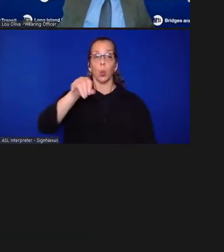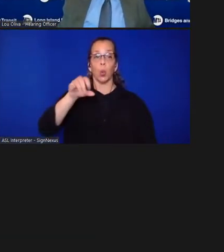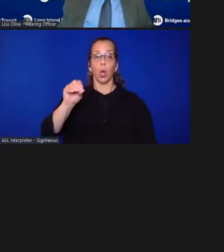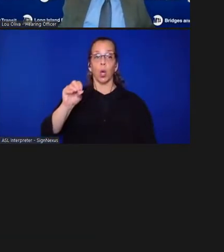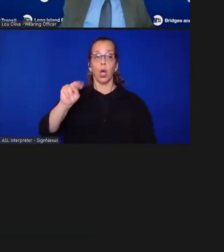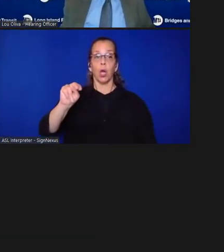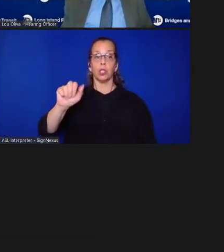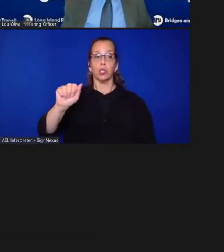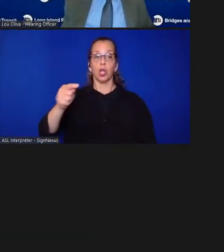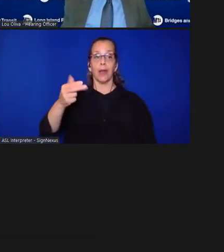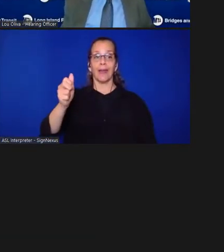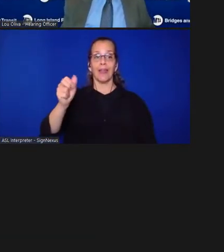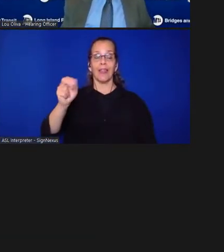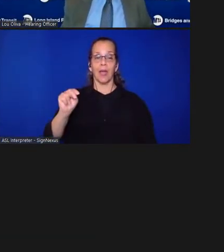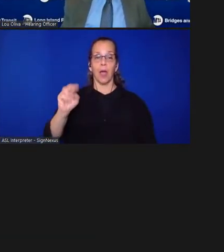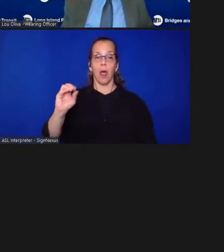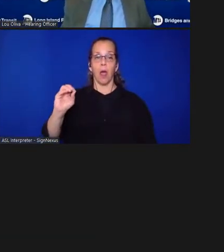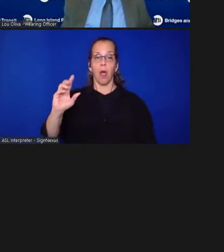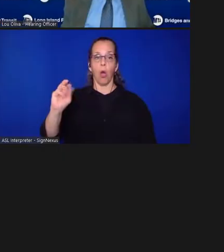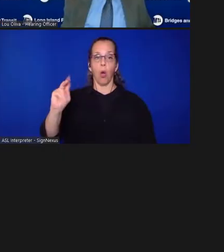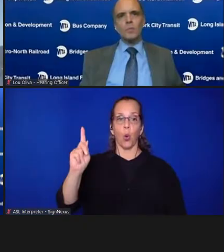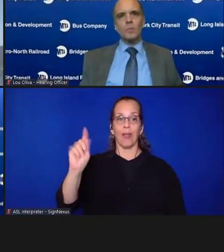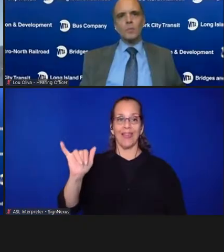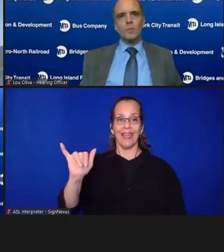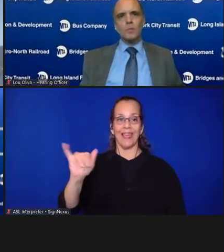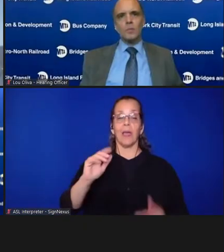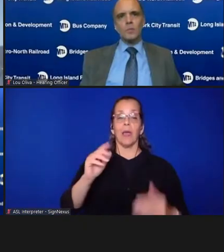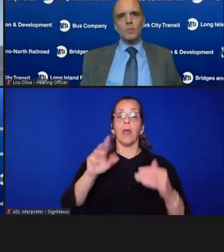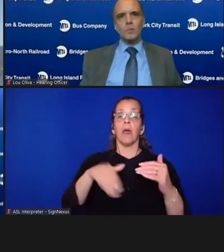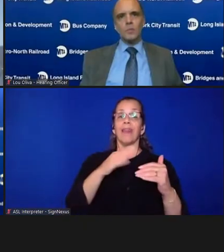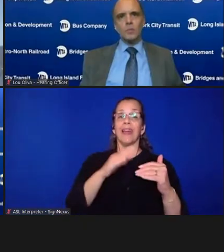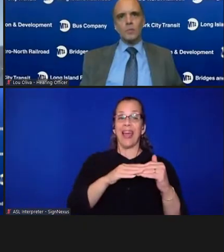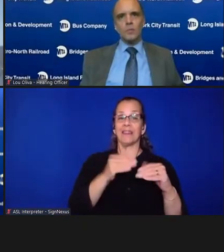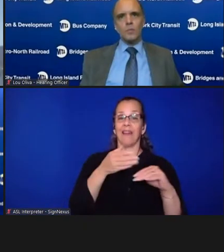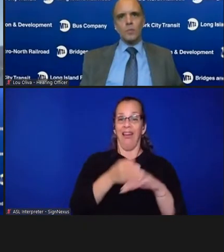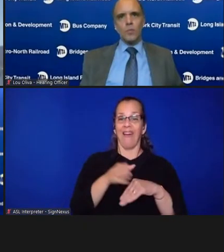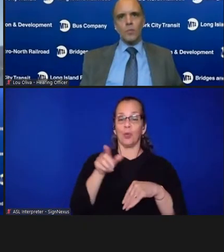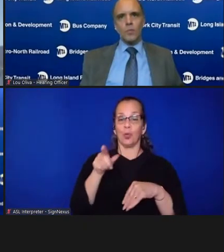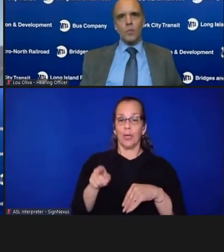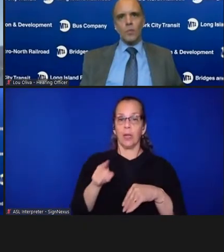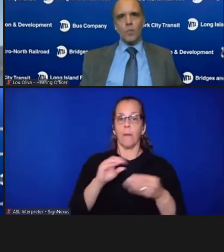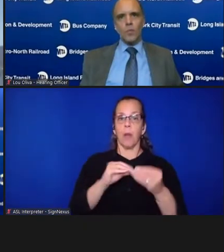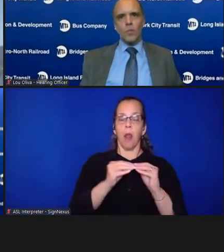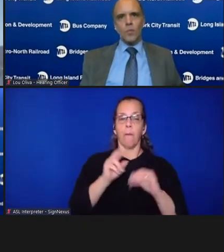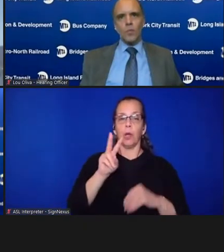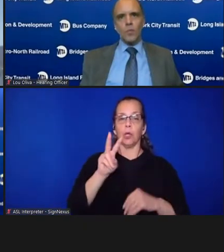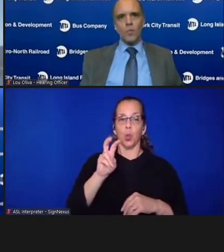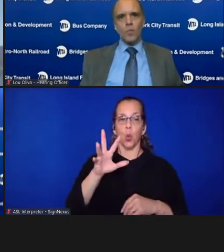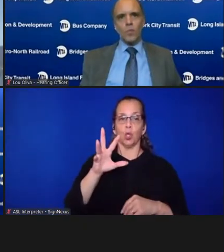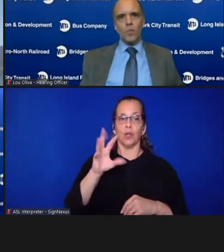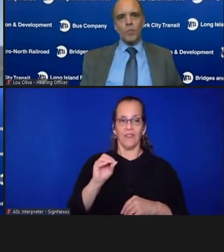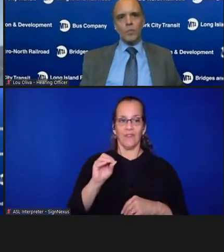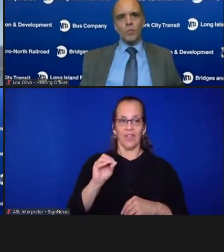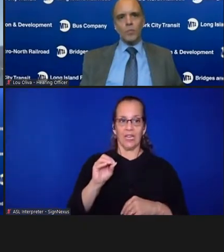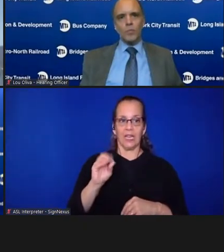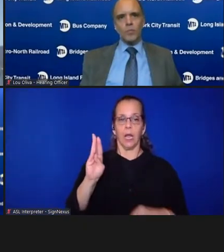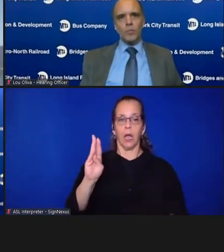Oakley followed by our 250th speaker Bernardo silerino